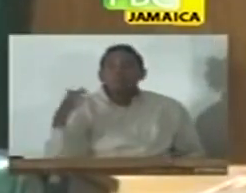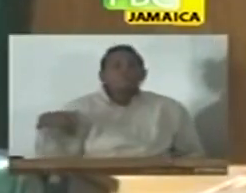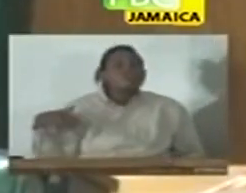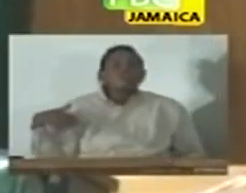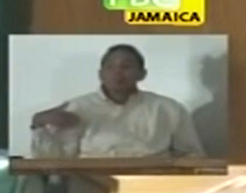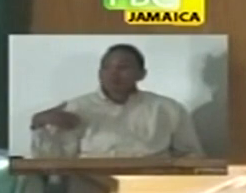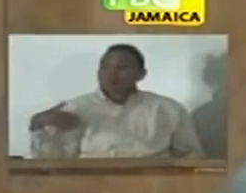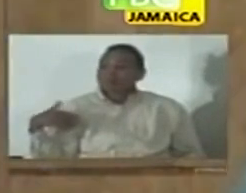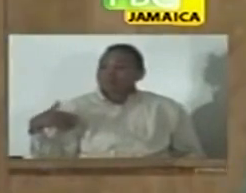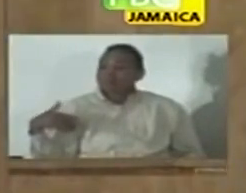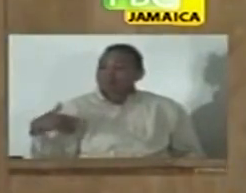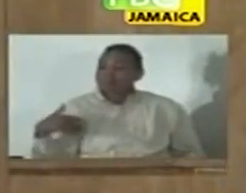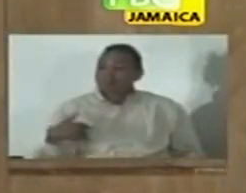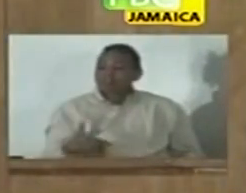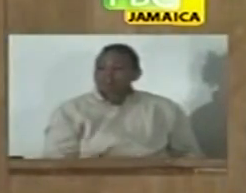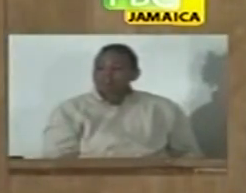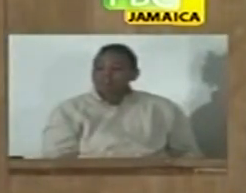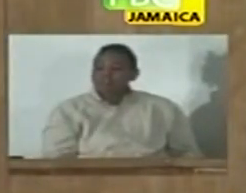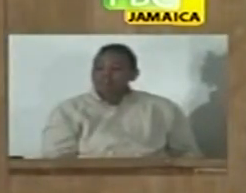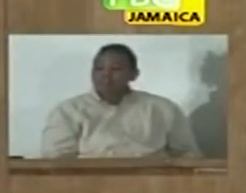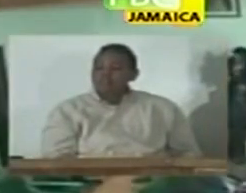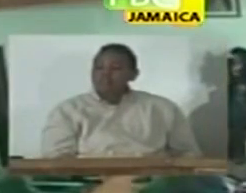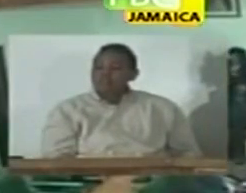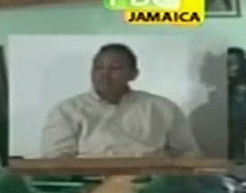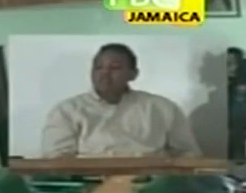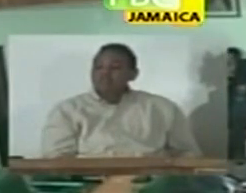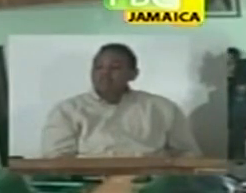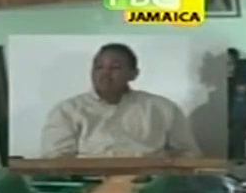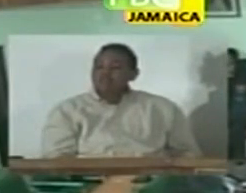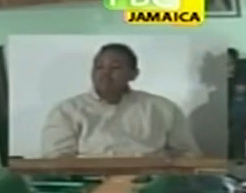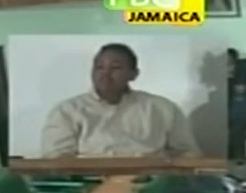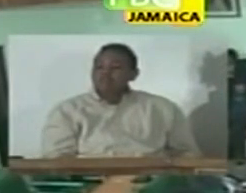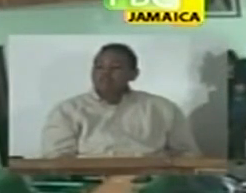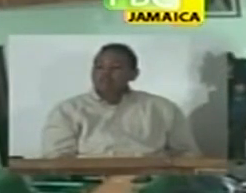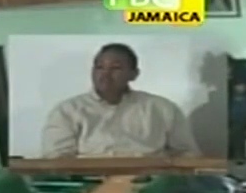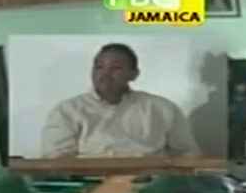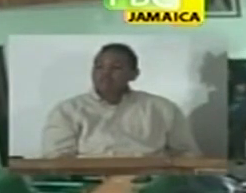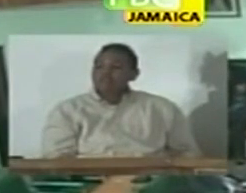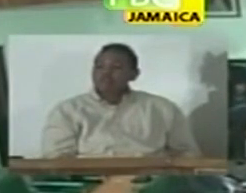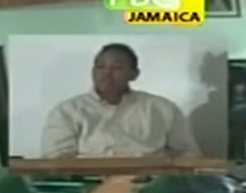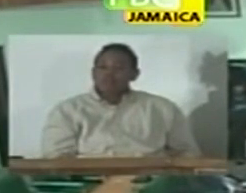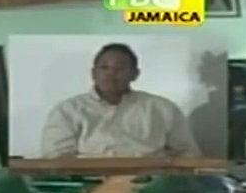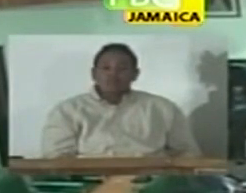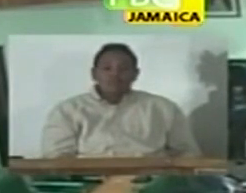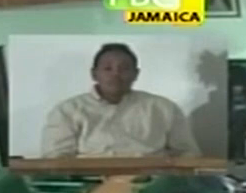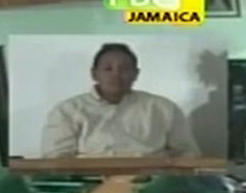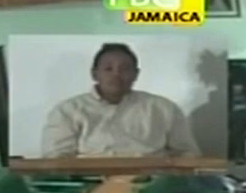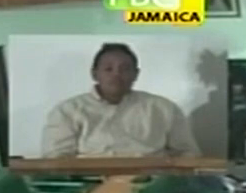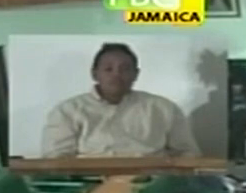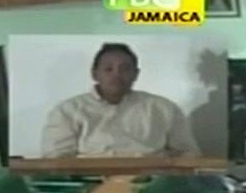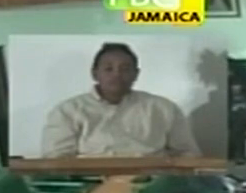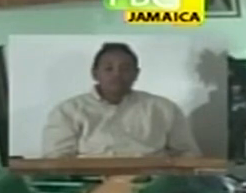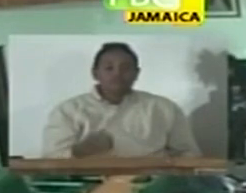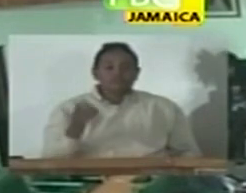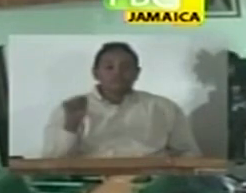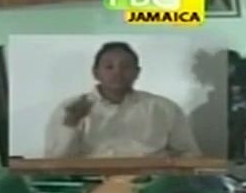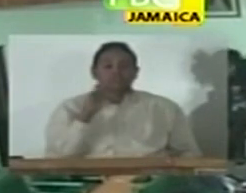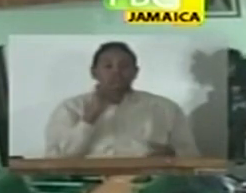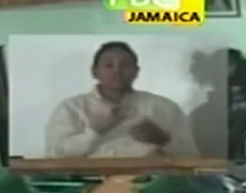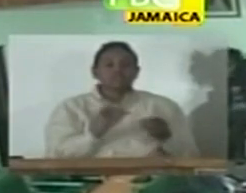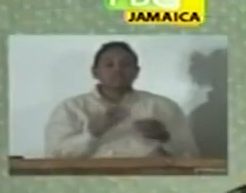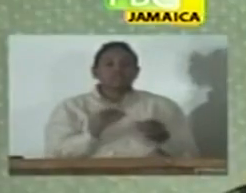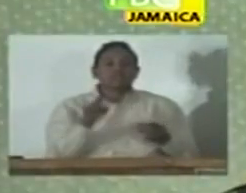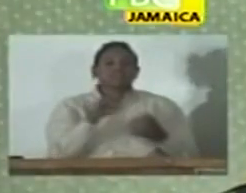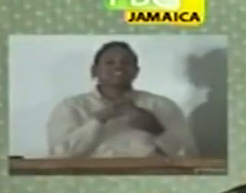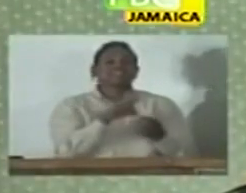She said Senator to me, Brown, with the greatest of respect, if that be the case, maybe you need to give a statement to the PAC. anybody want the statement, come and ask me for it. But stick to